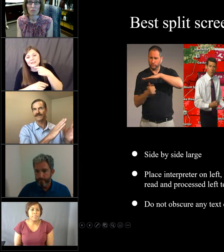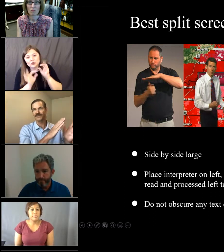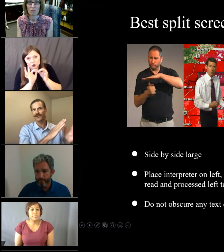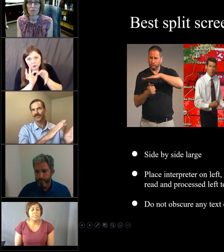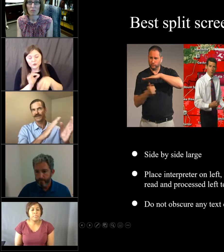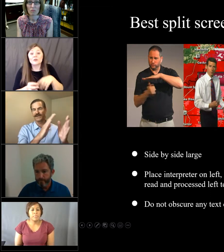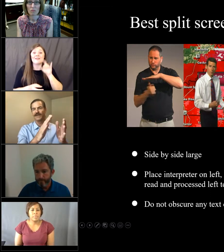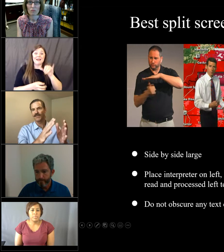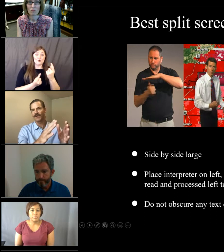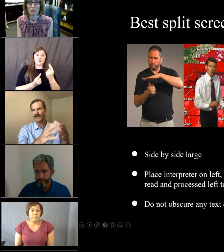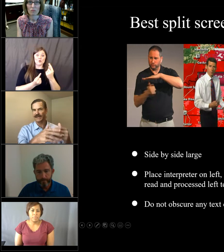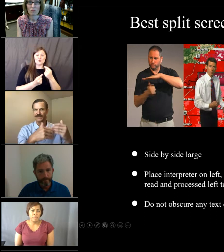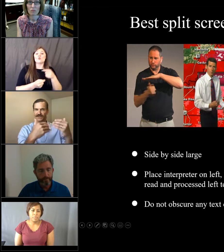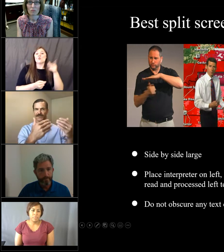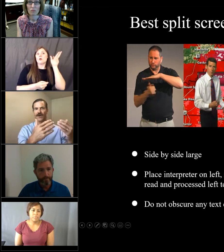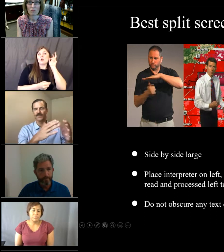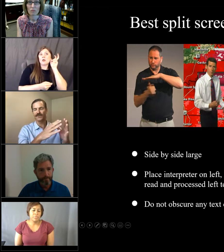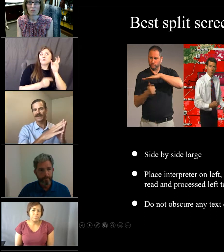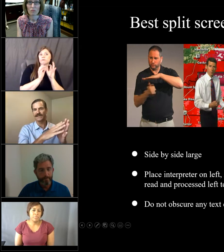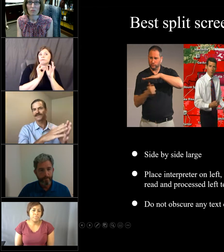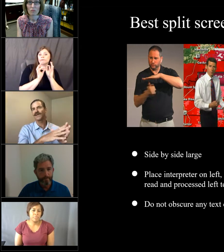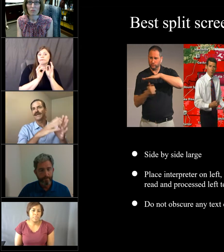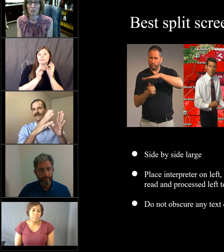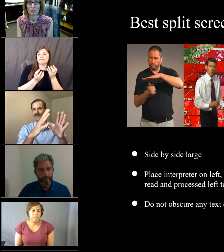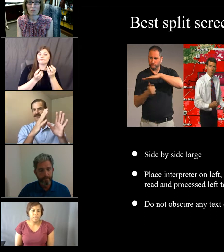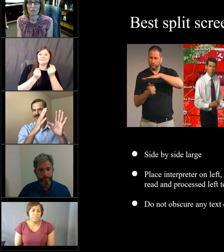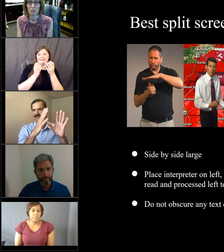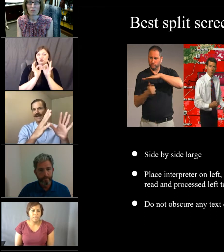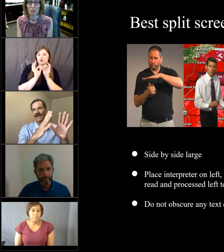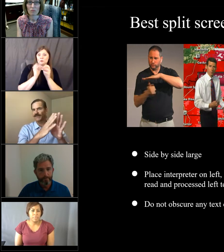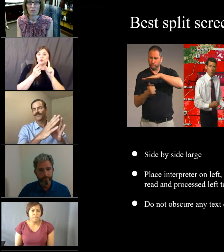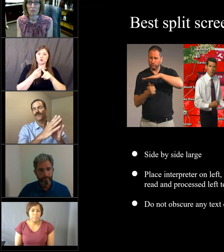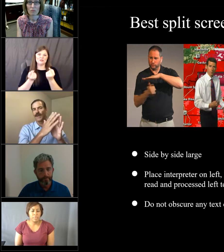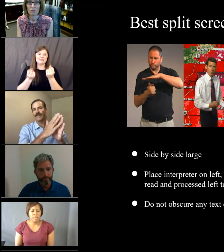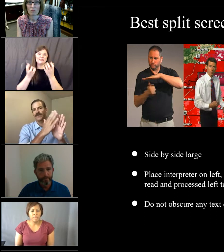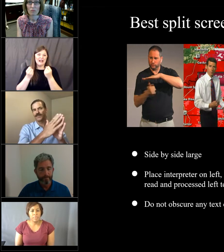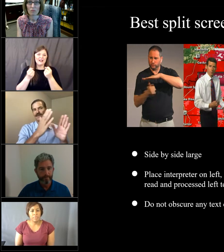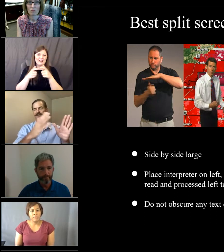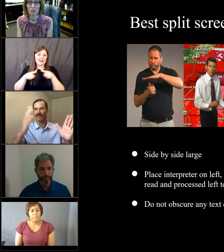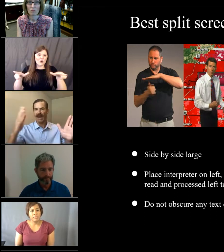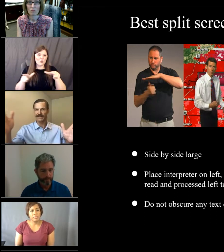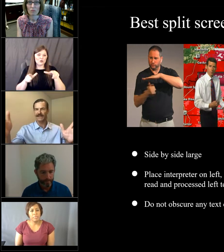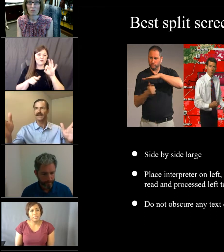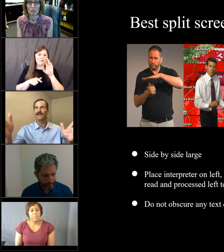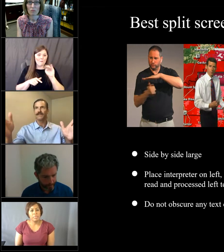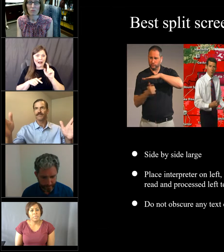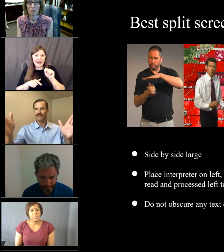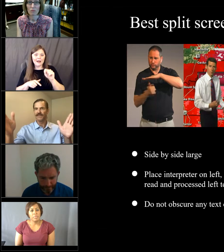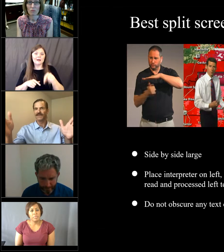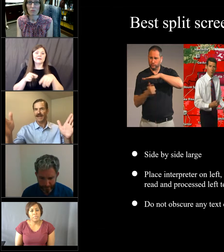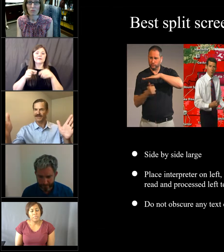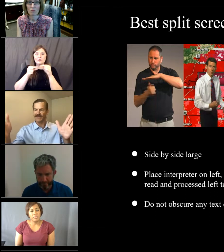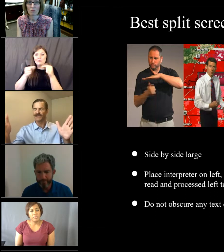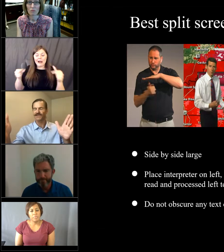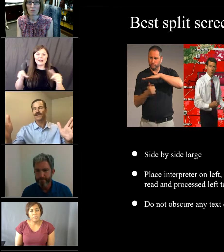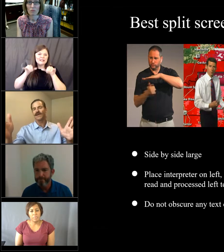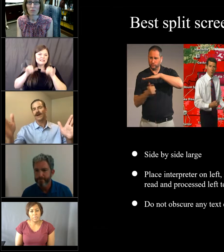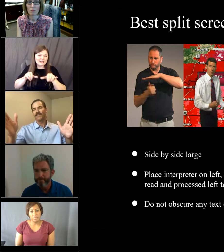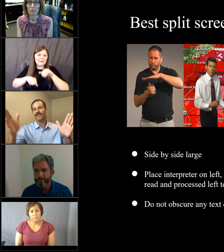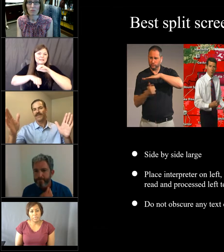actually interpret spoken English or audible English into a sign language format that would be grammatically the same as